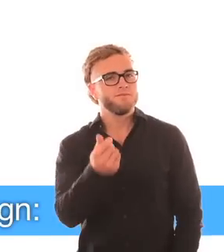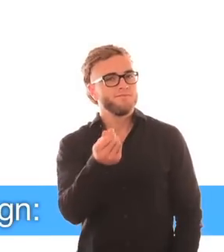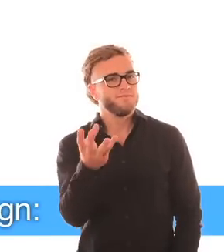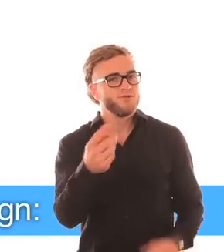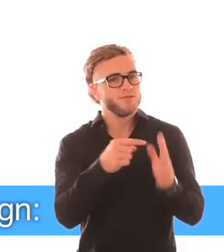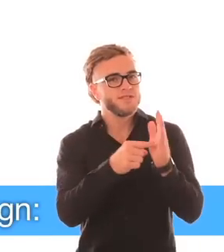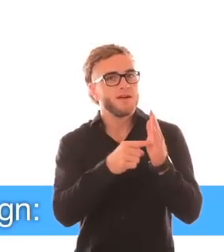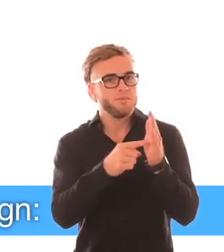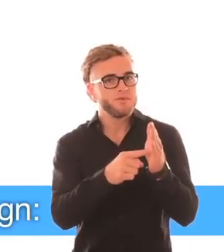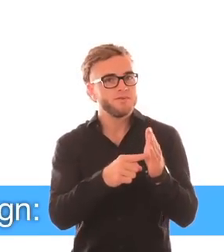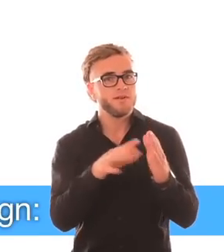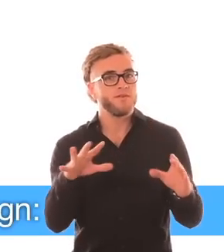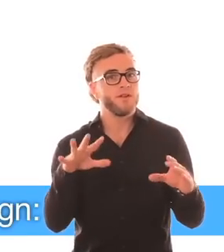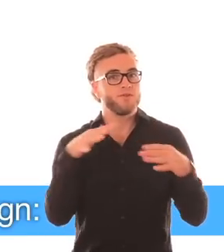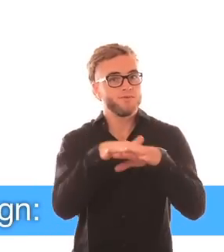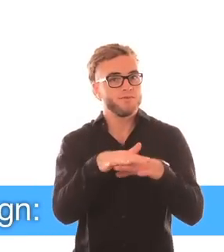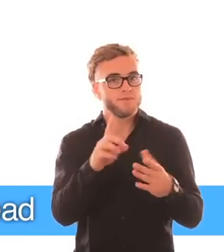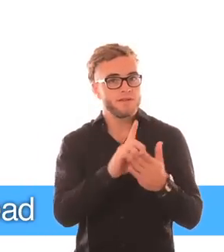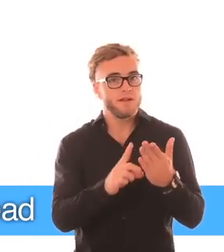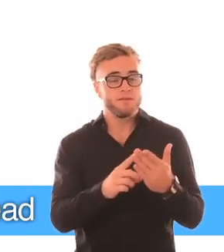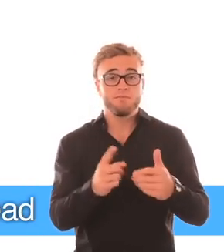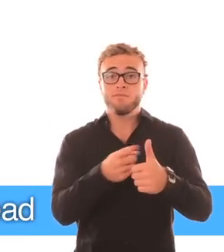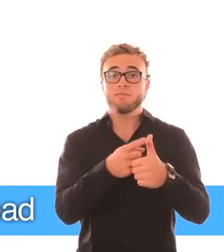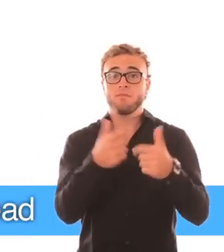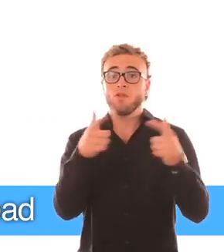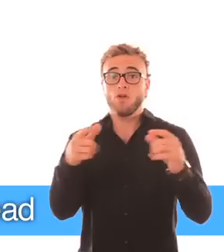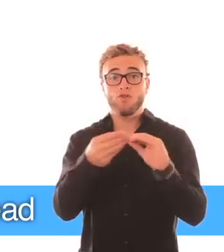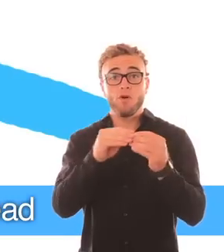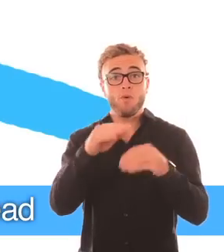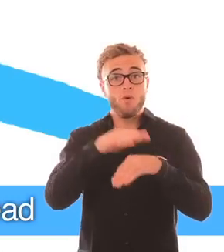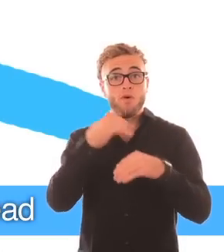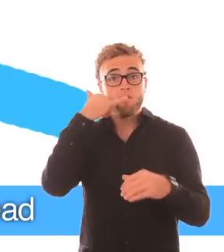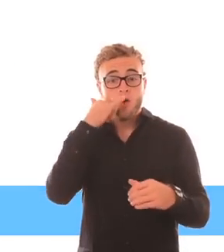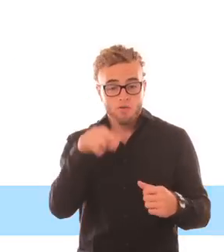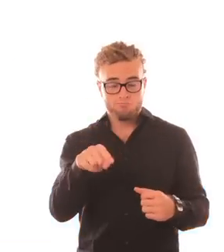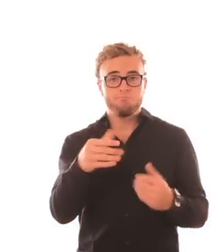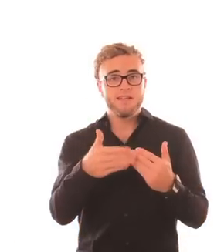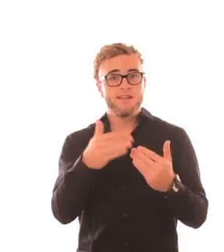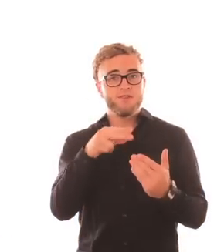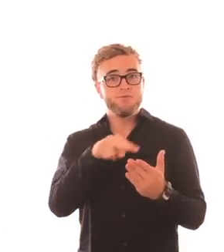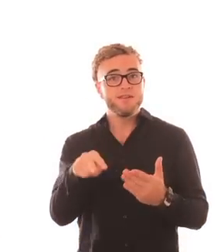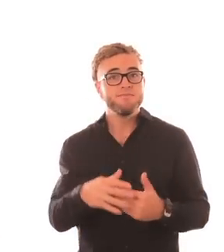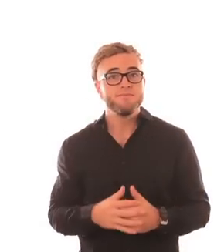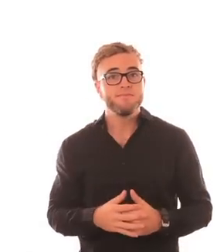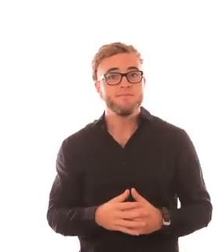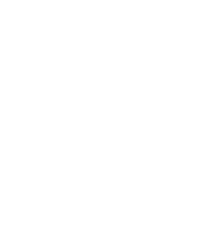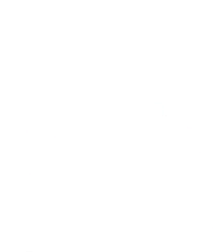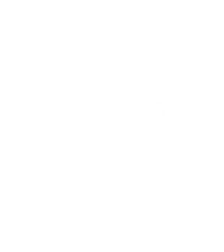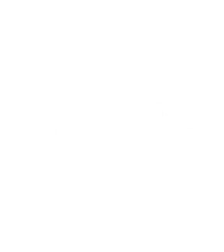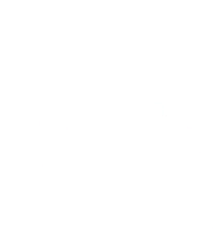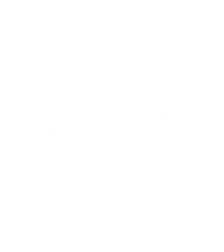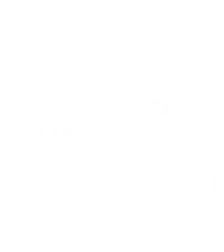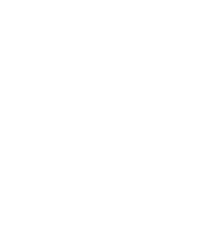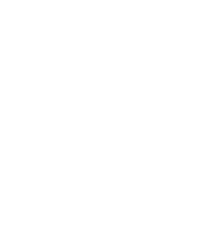Here are some examples of universal design. Large numbers on a phone are easier to read. A series of cartoons, someone squinting at